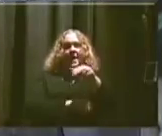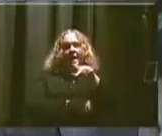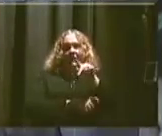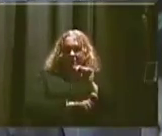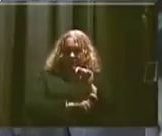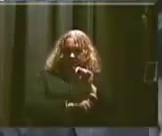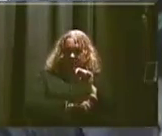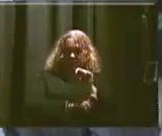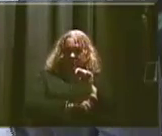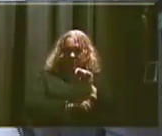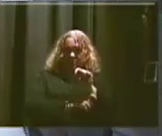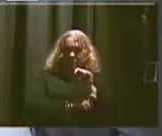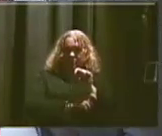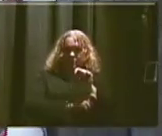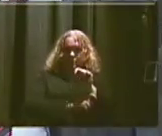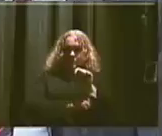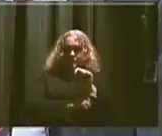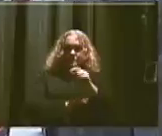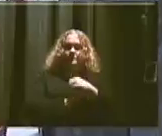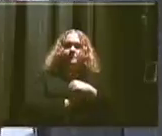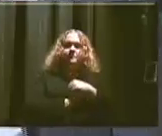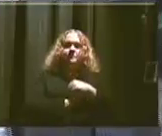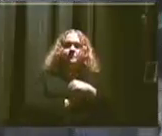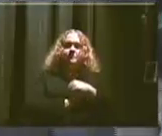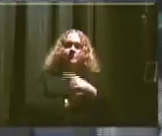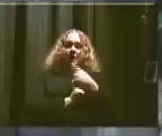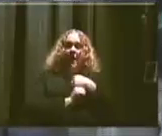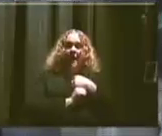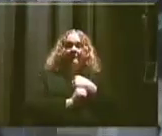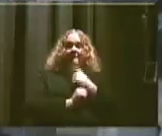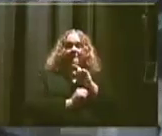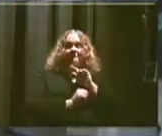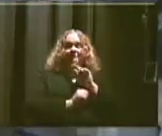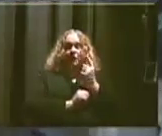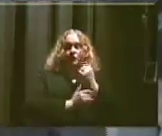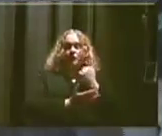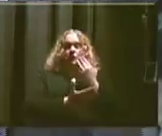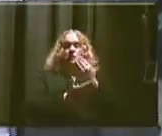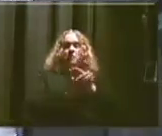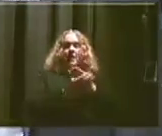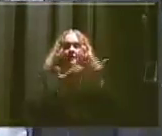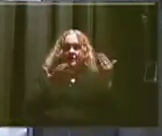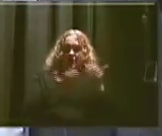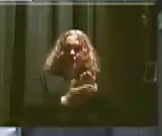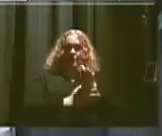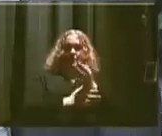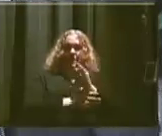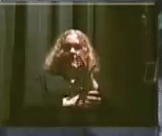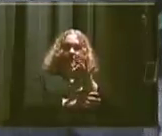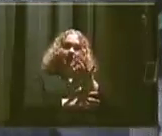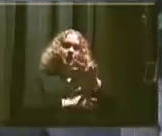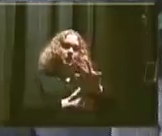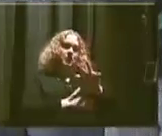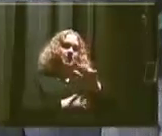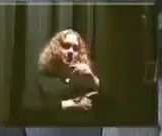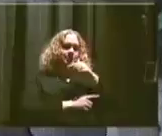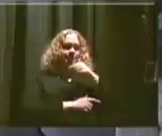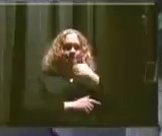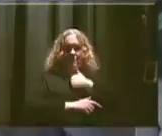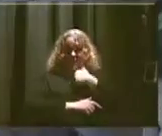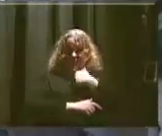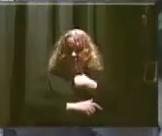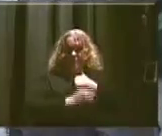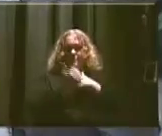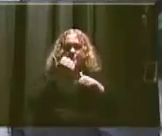magnet area is. When I first came here in 1993 as an assistant principal, I really didn't know